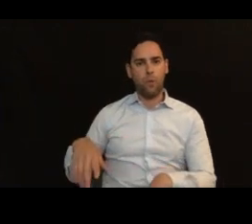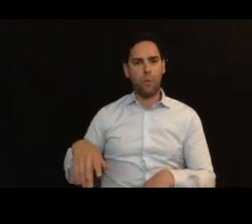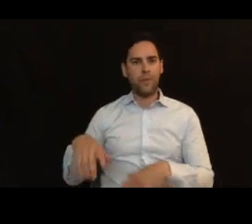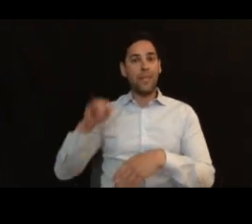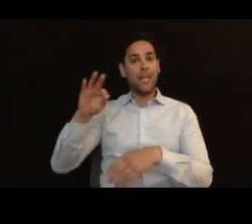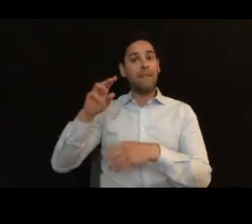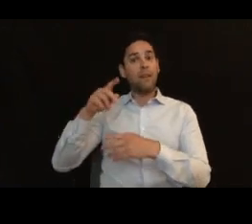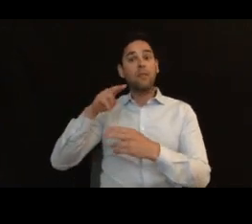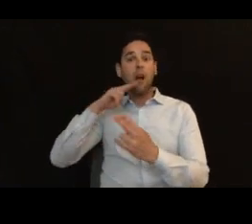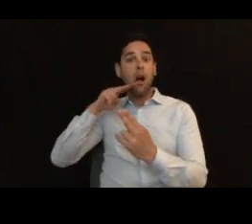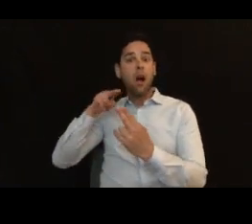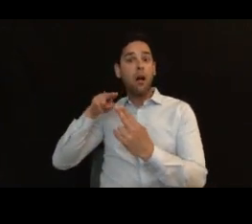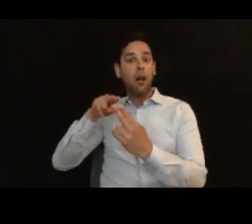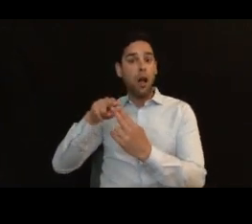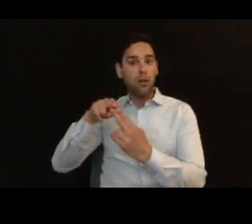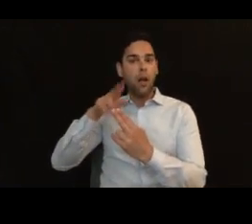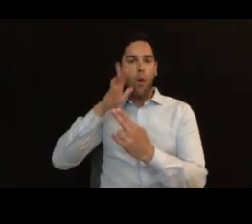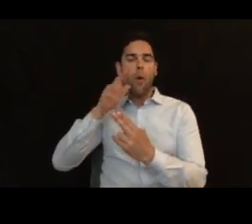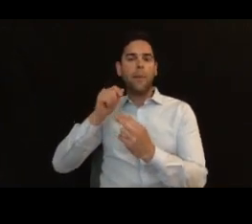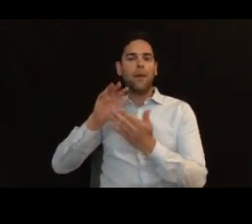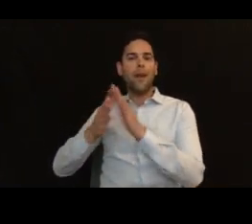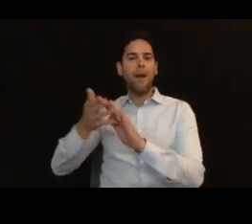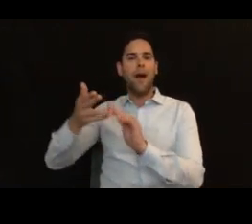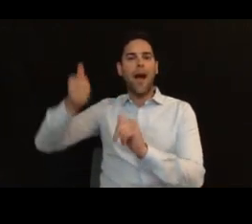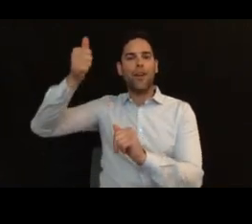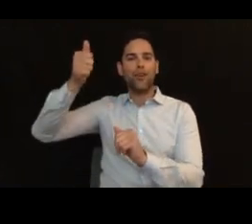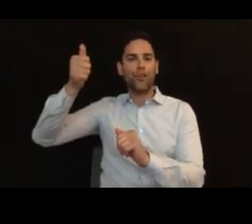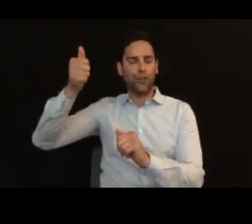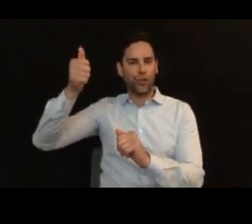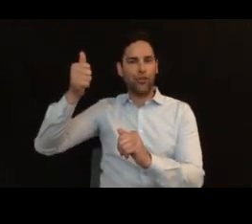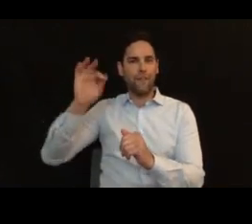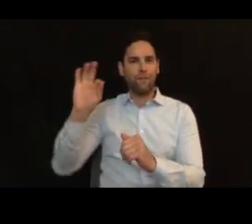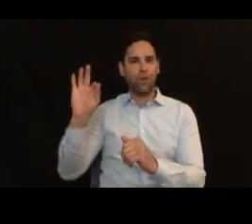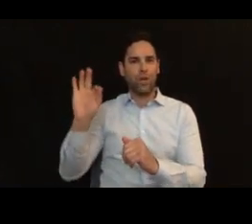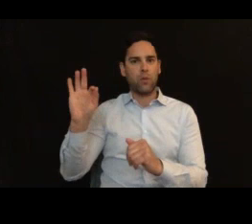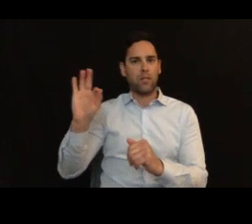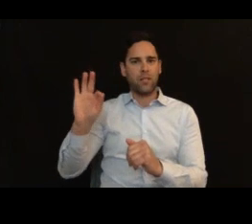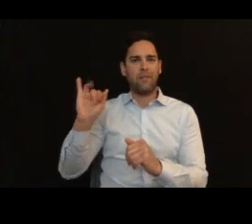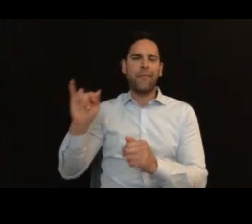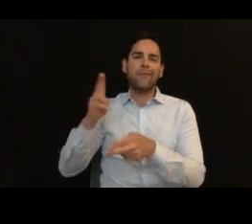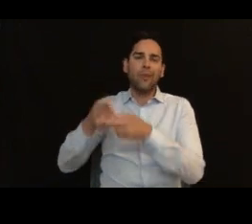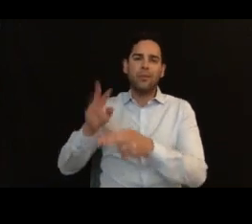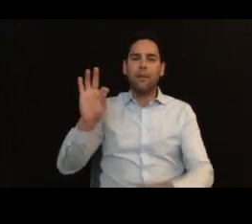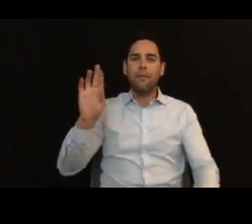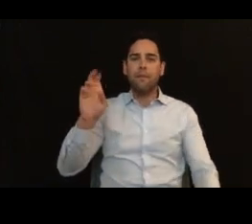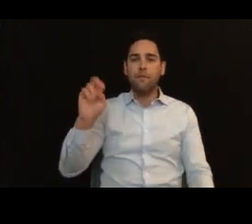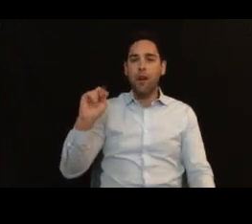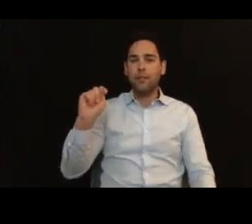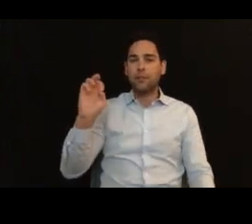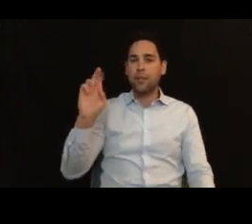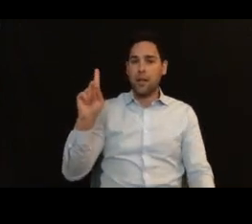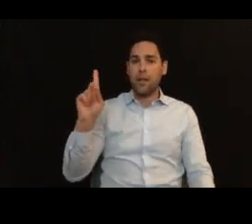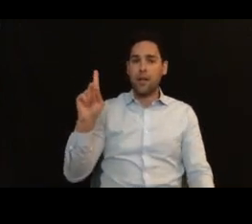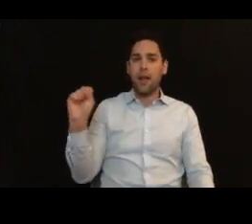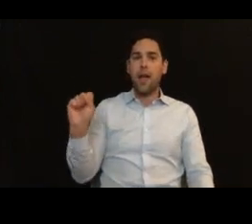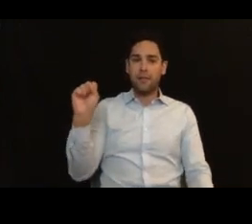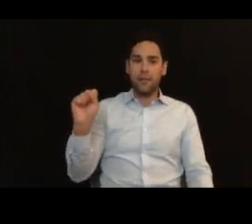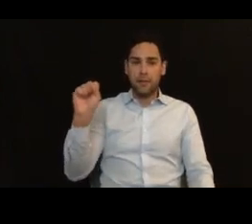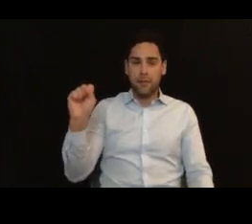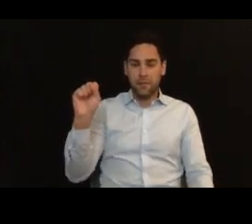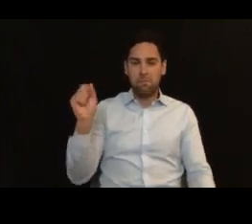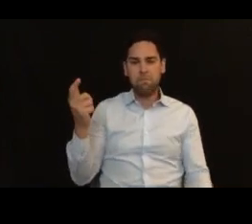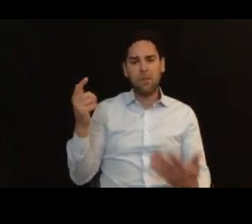frequency, and that's what people have called fronted S. And fronted S has been found in a bunch of production and perception